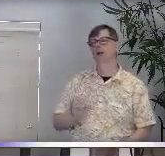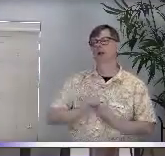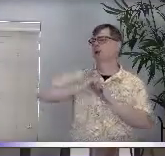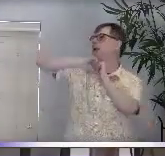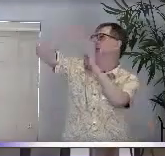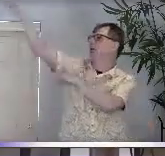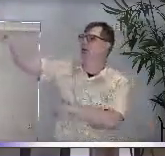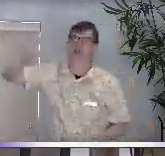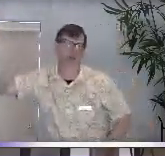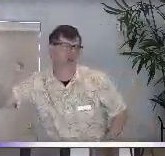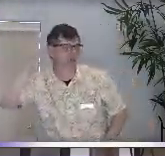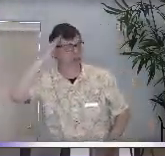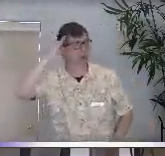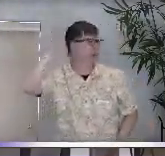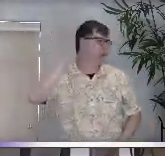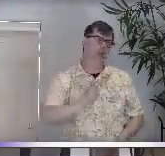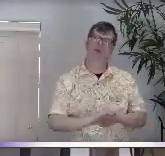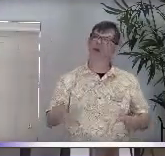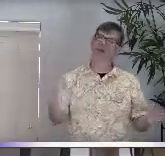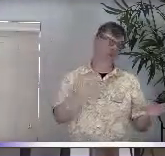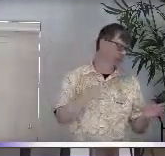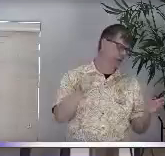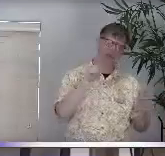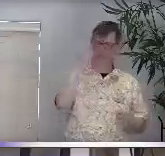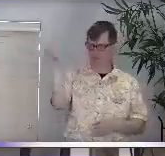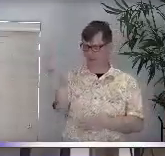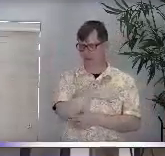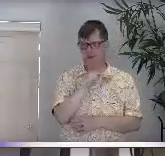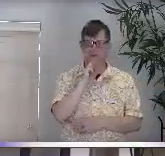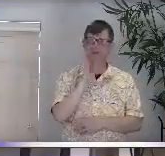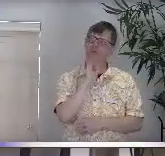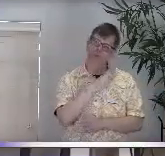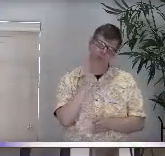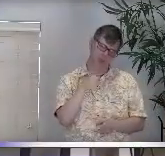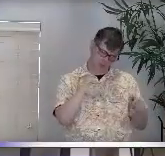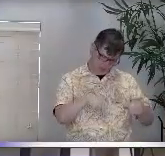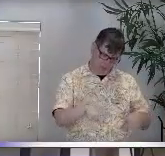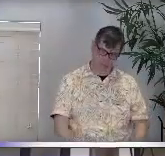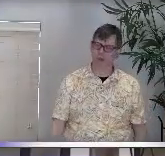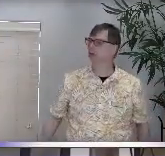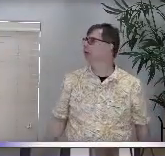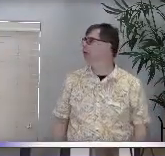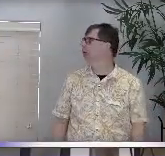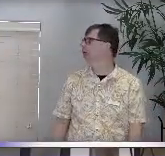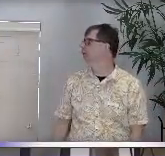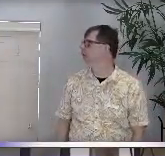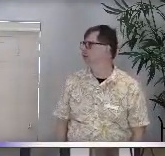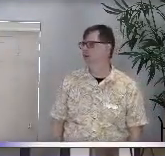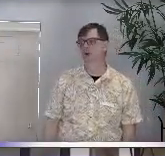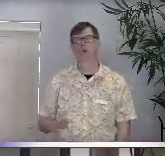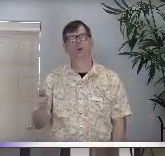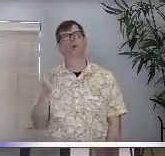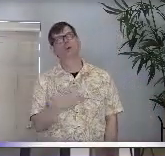what other people are going to think if I'm not where they need me to be when they need me to be there. And that Sue is going to be like, oh, that